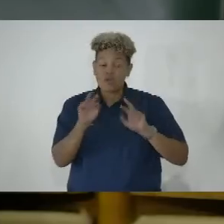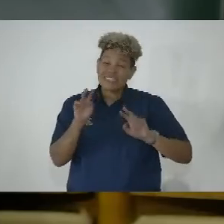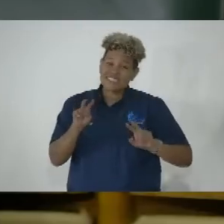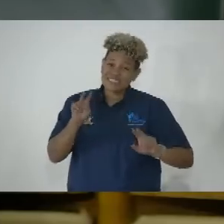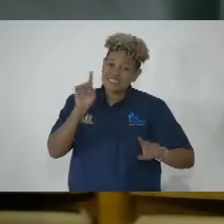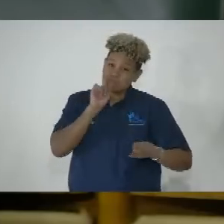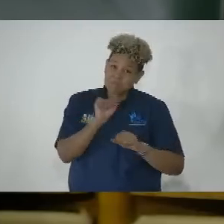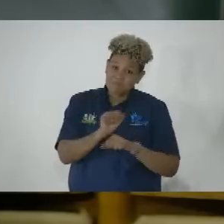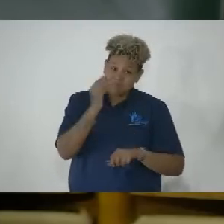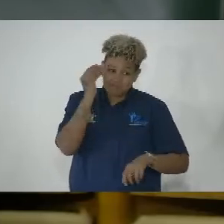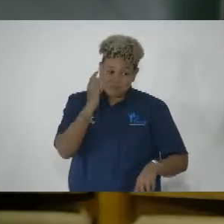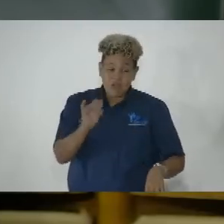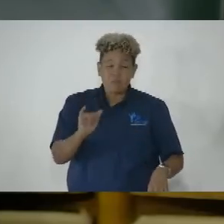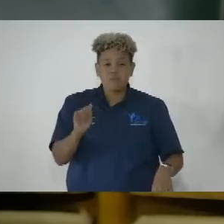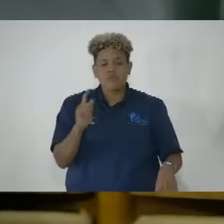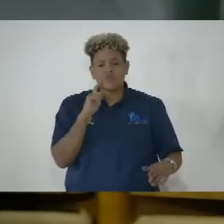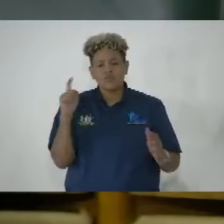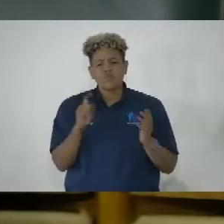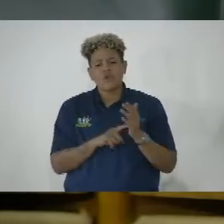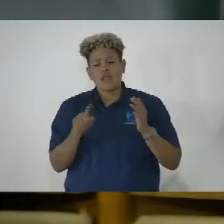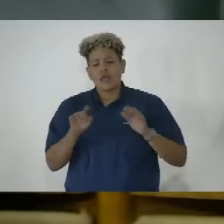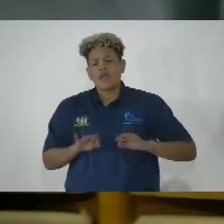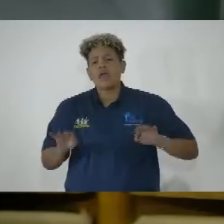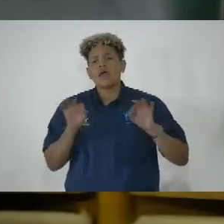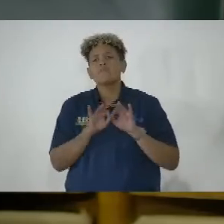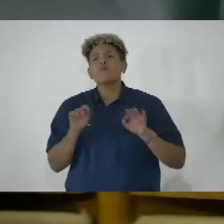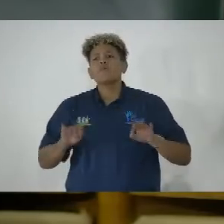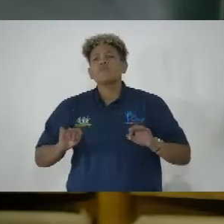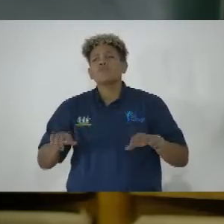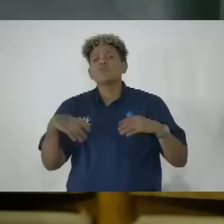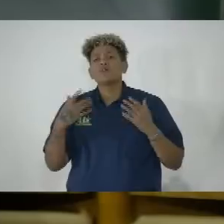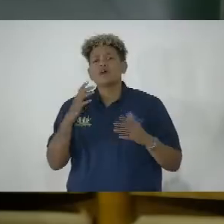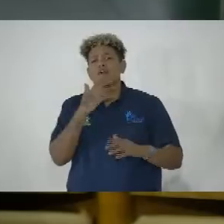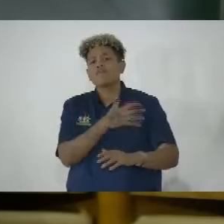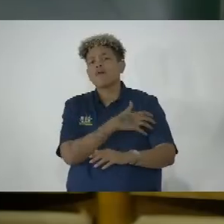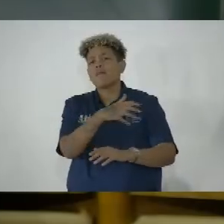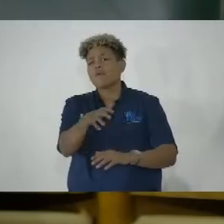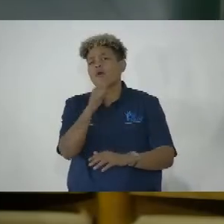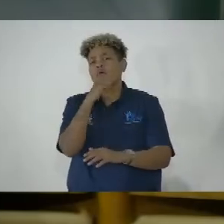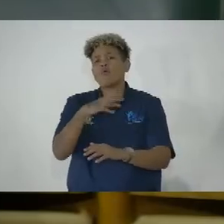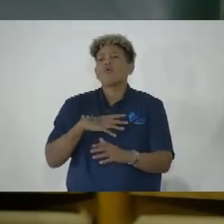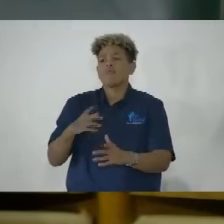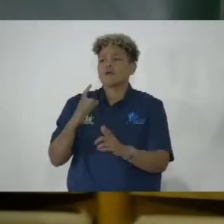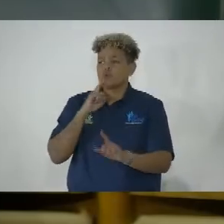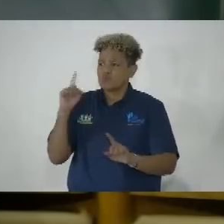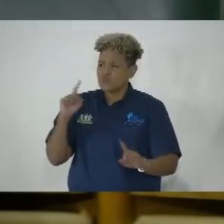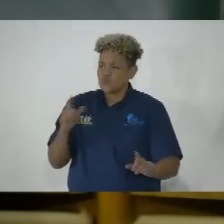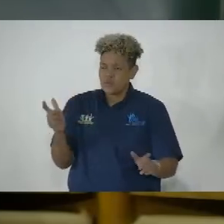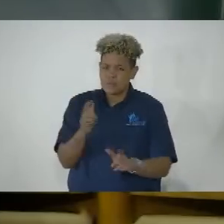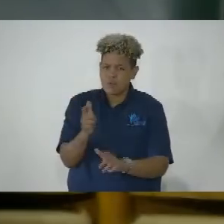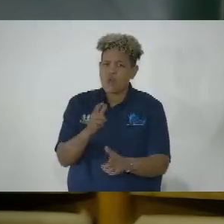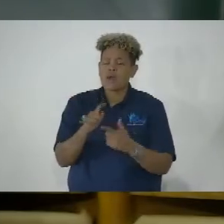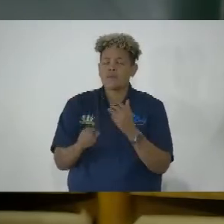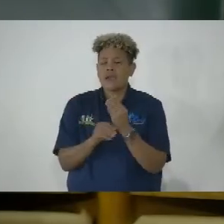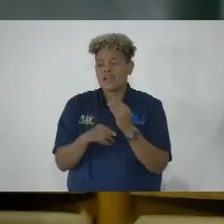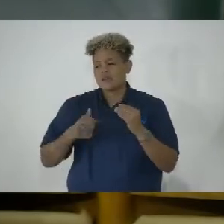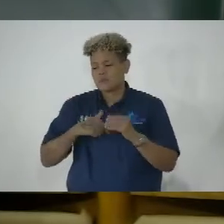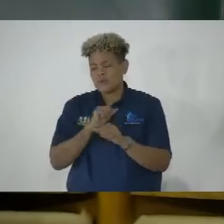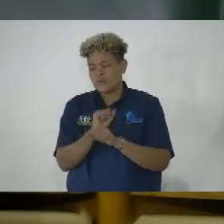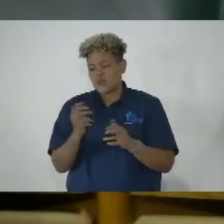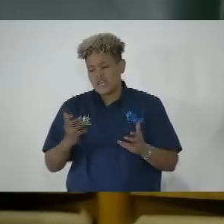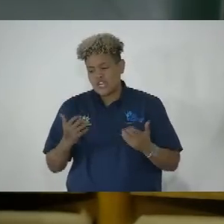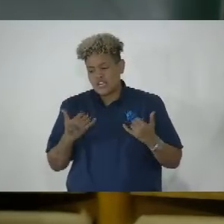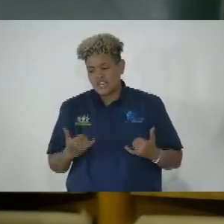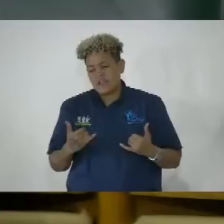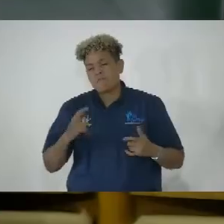as we have recognized the importance of empowering women to report, and as we work here today